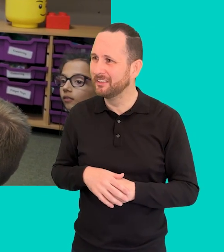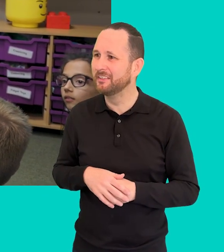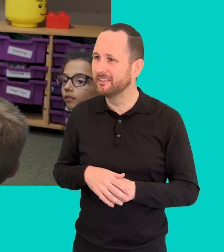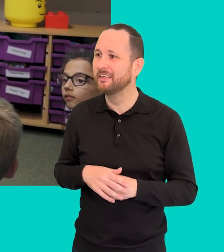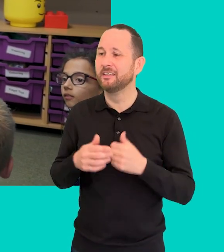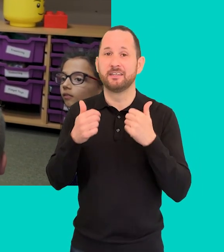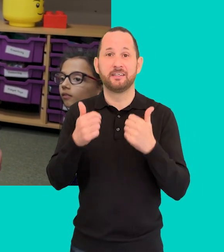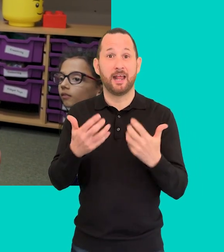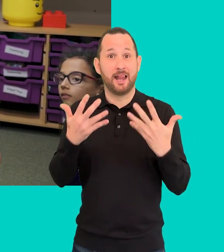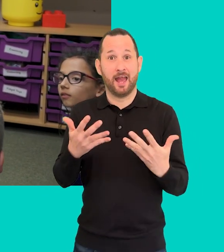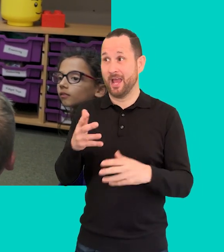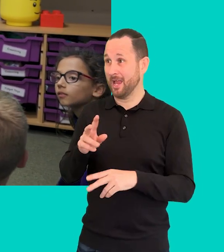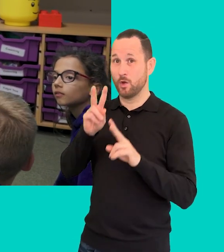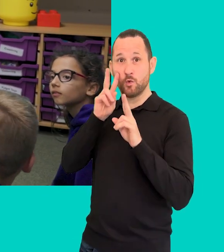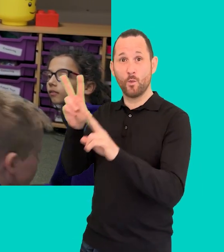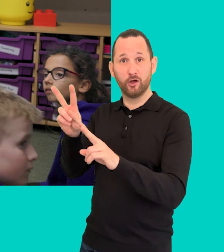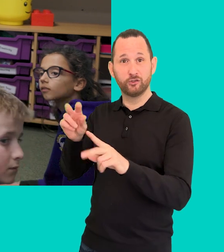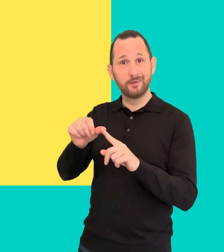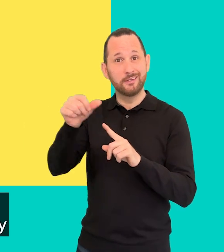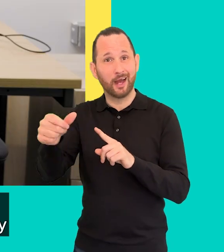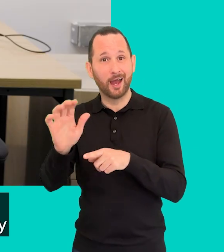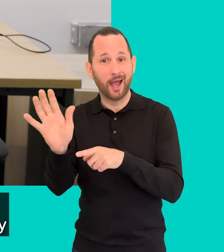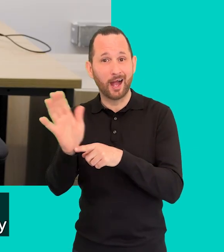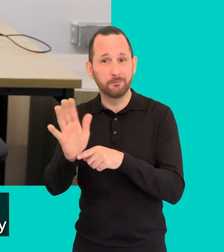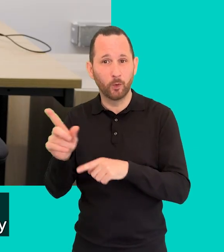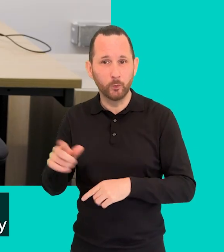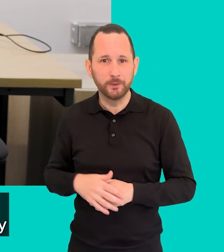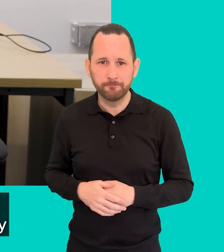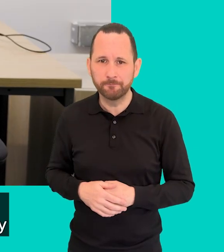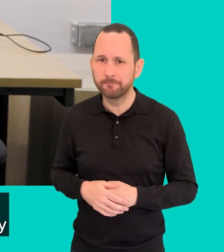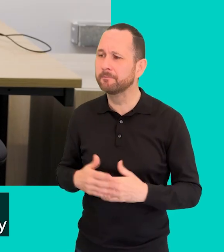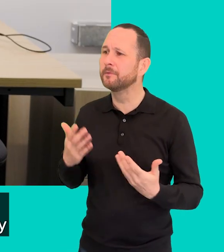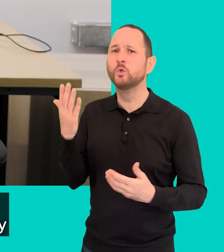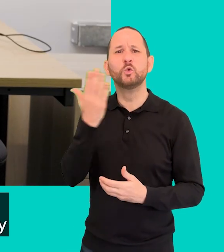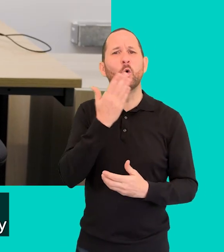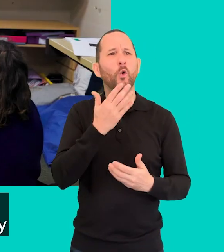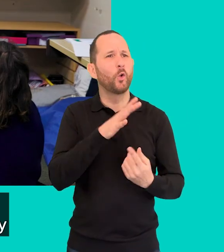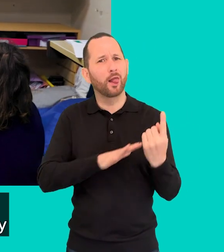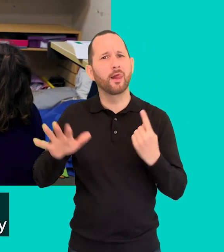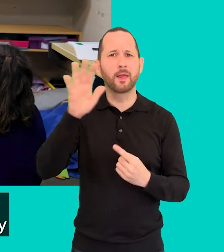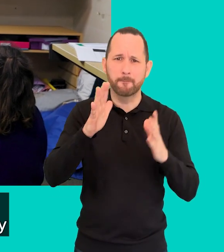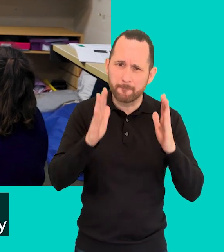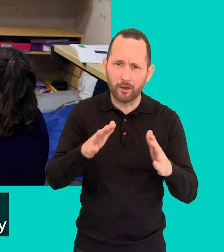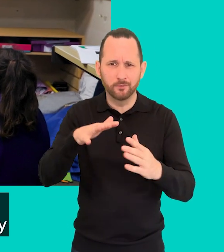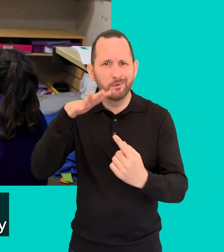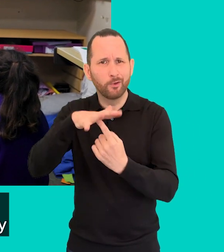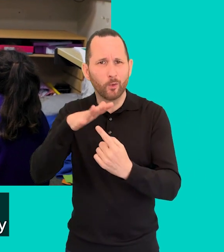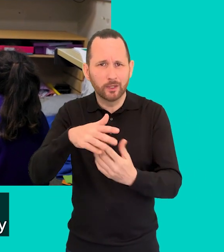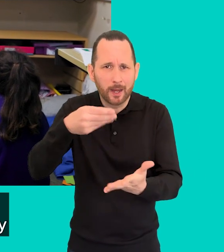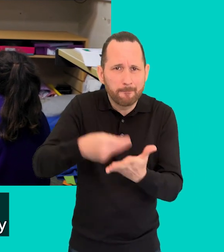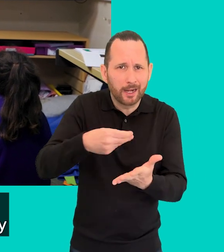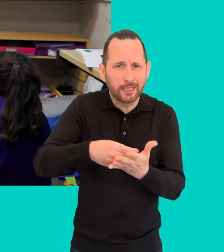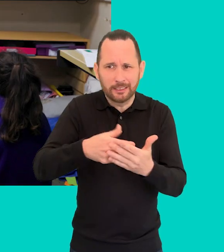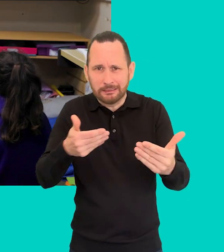Bird. Okay, let's watch our next episode. Schools are so pushed for budget and where to spend money